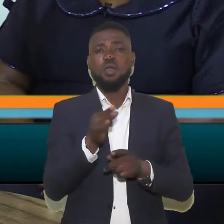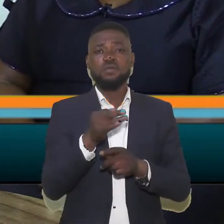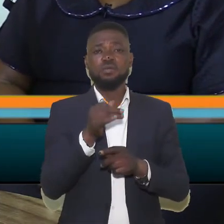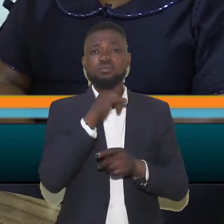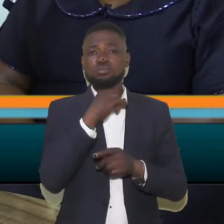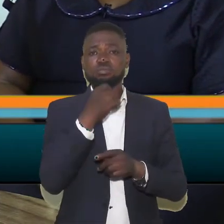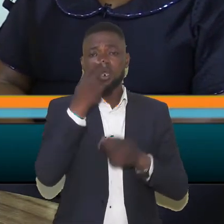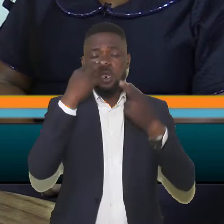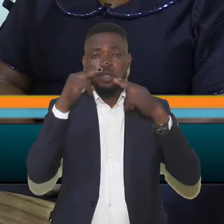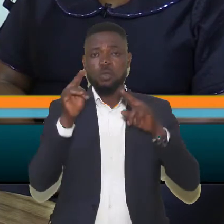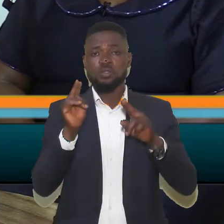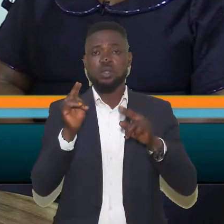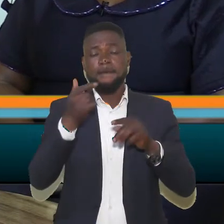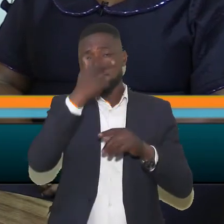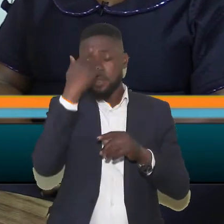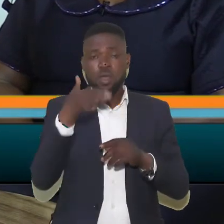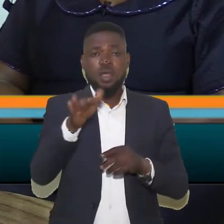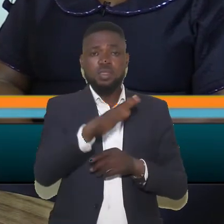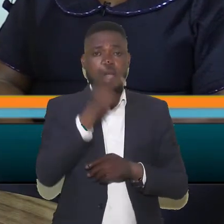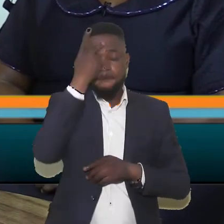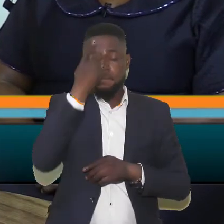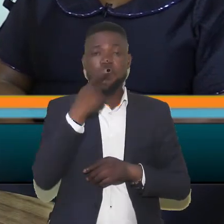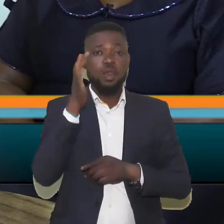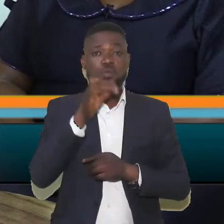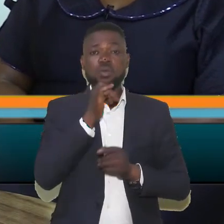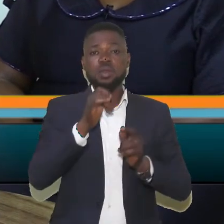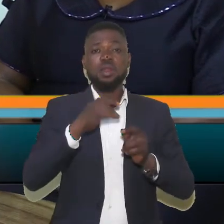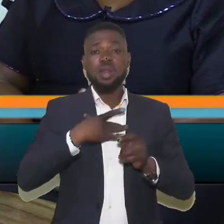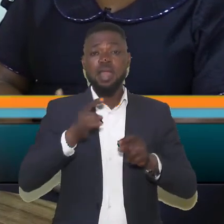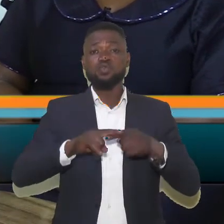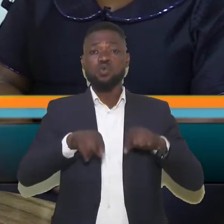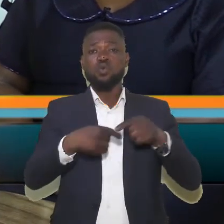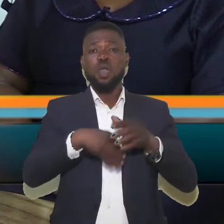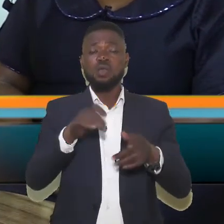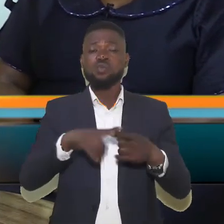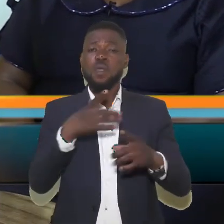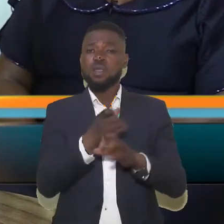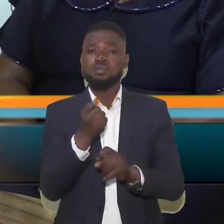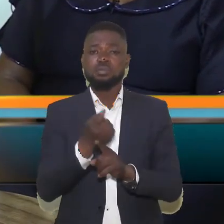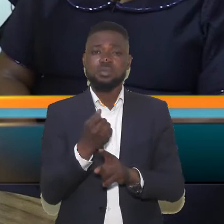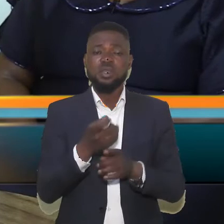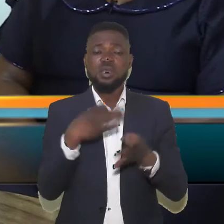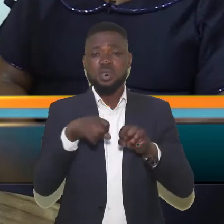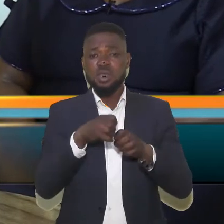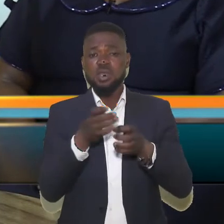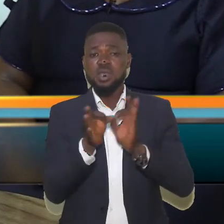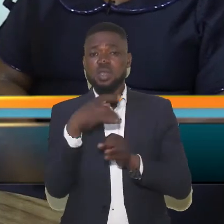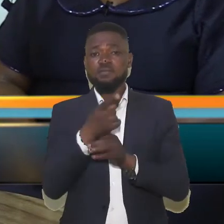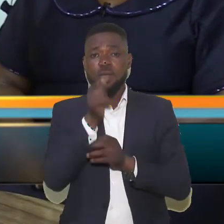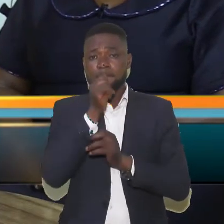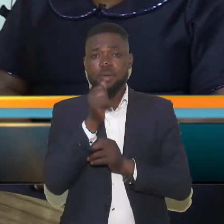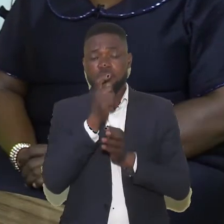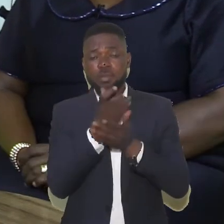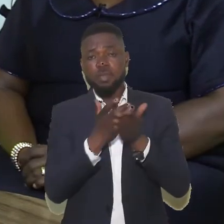molesters. You know, because their parents would like to go out to earn a living. So if the private sector would